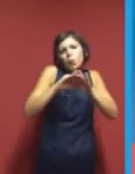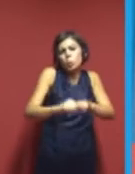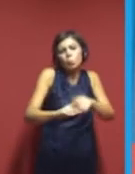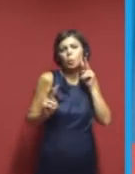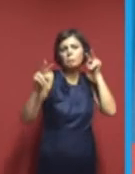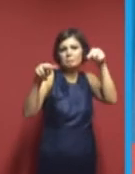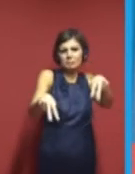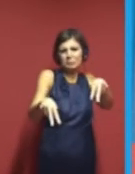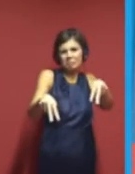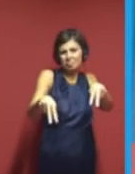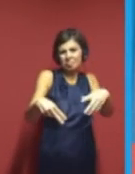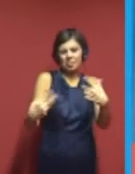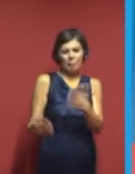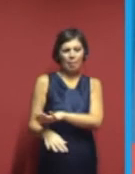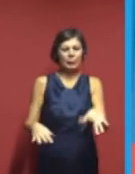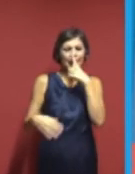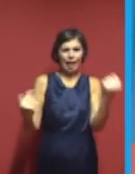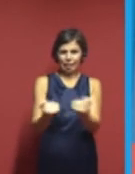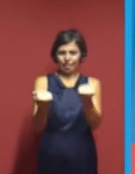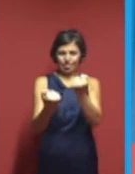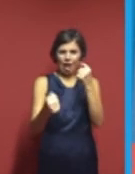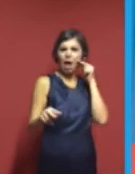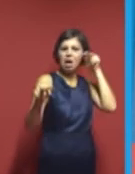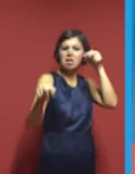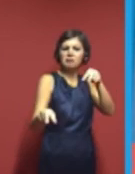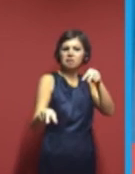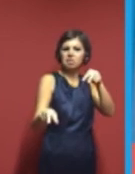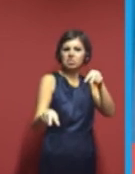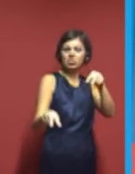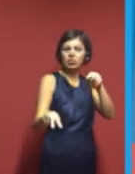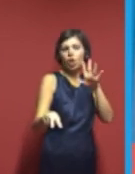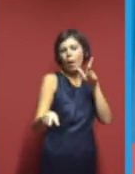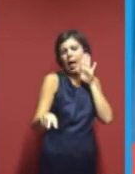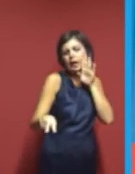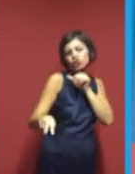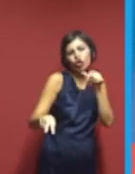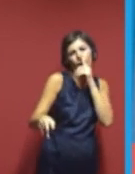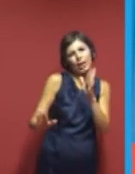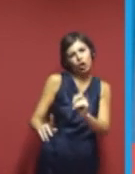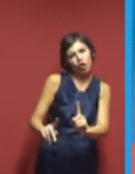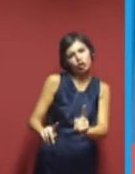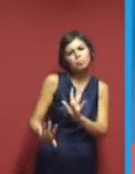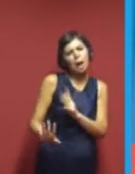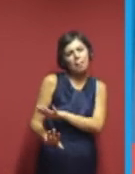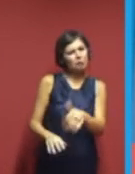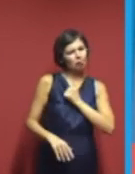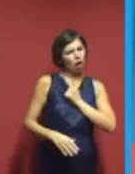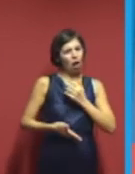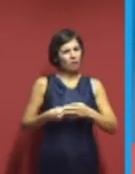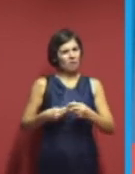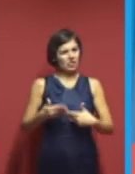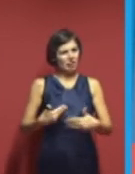to do or doing things for them. So these are some of the topics that we do in our